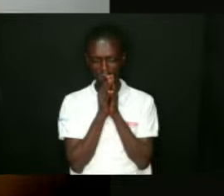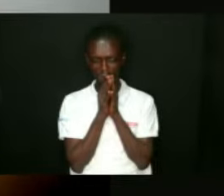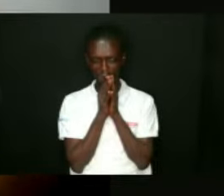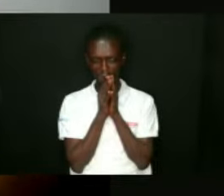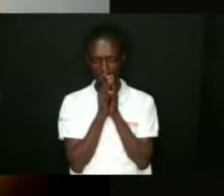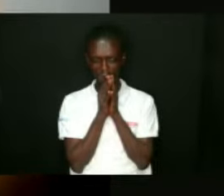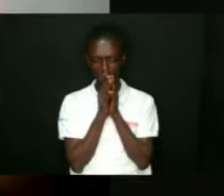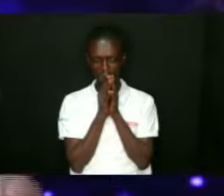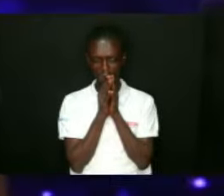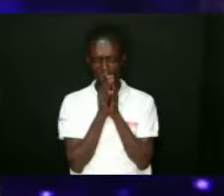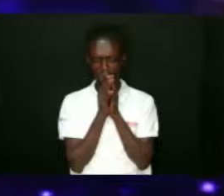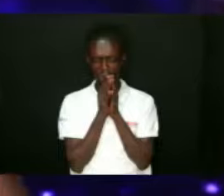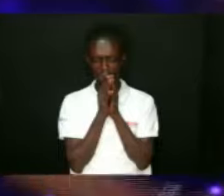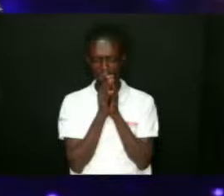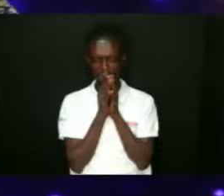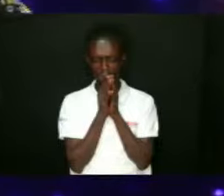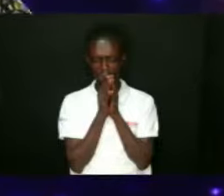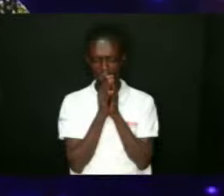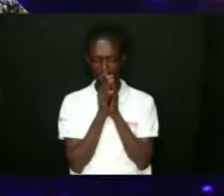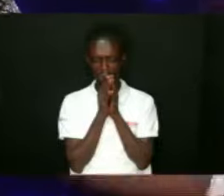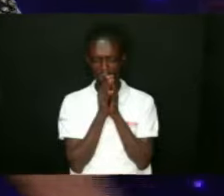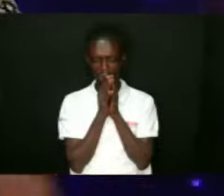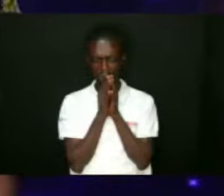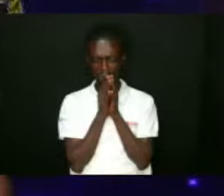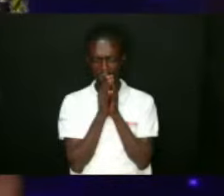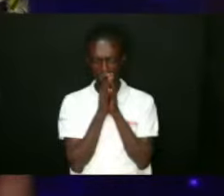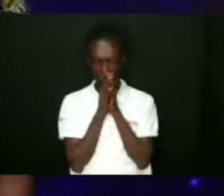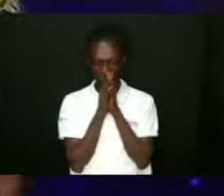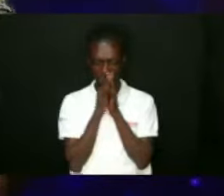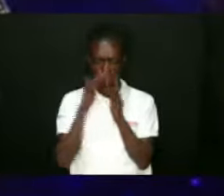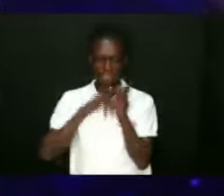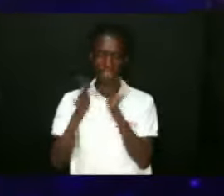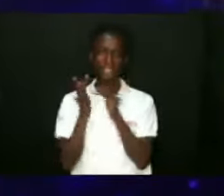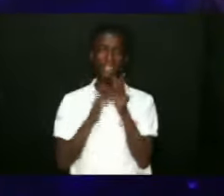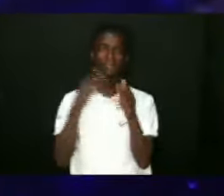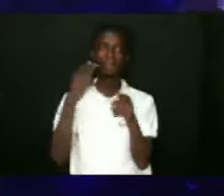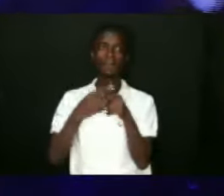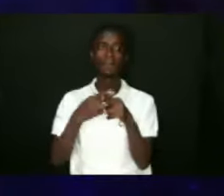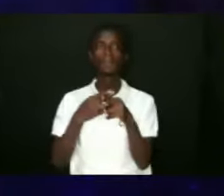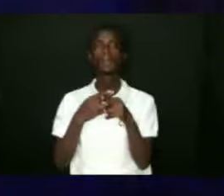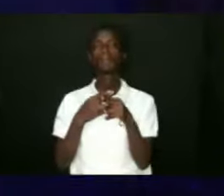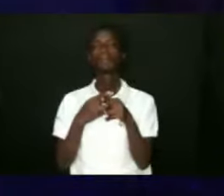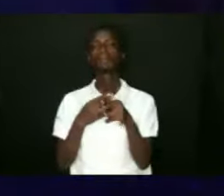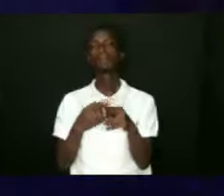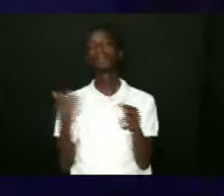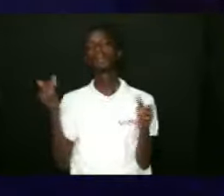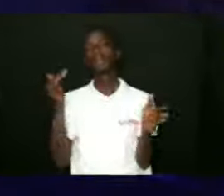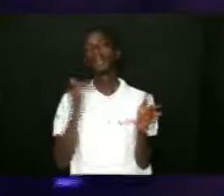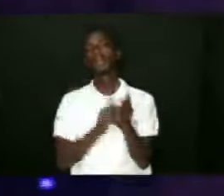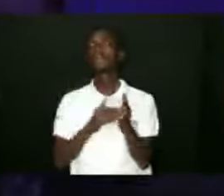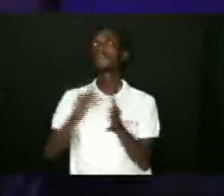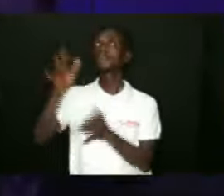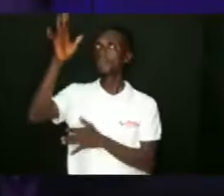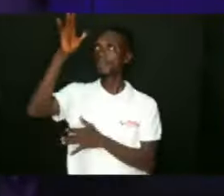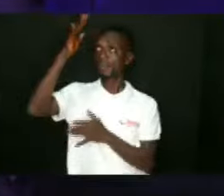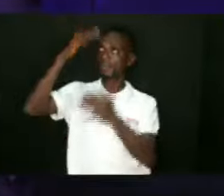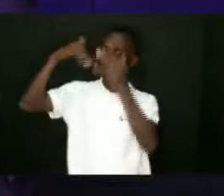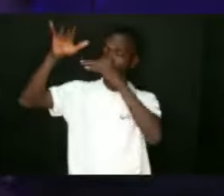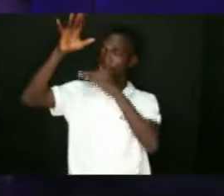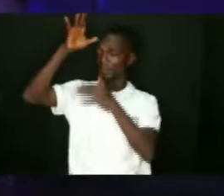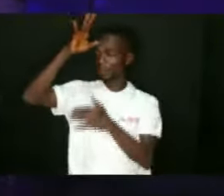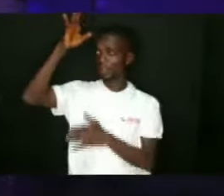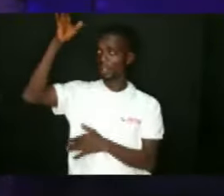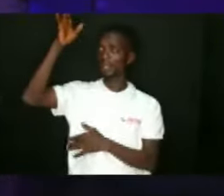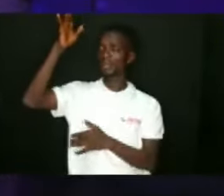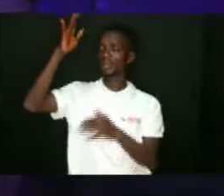we give you praise, oh Lord, in the name of Jesus. We are praying once again, our Heavenly Father, from the very